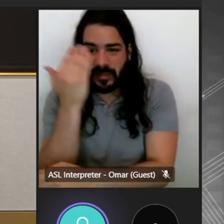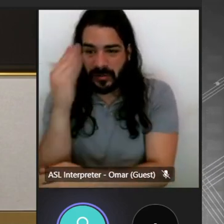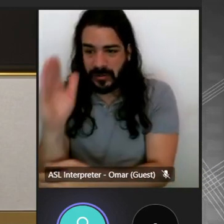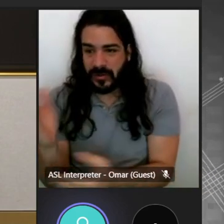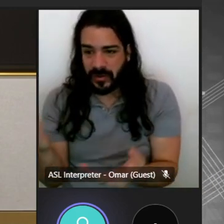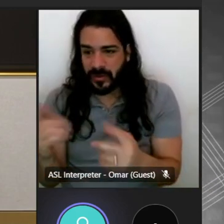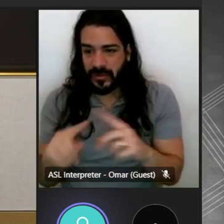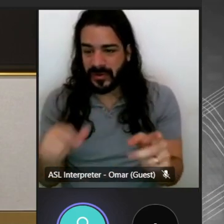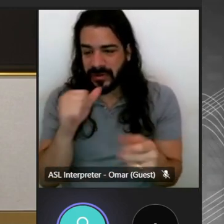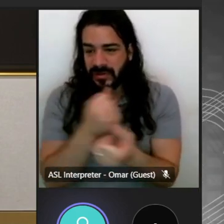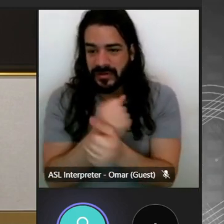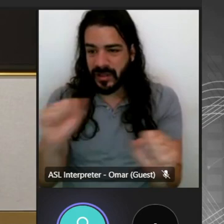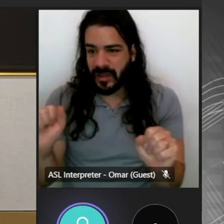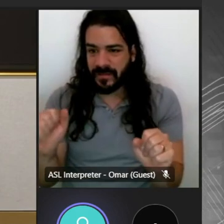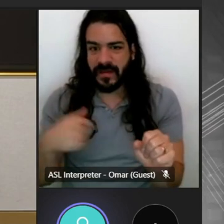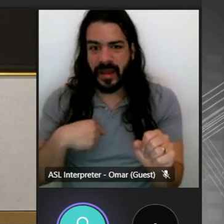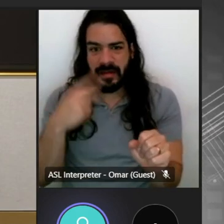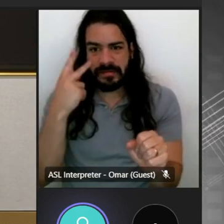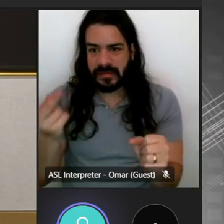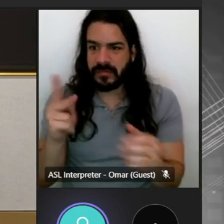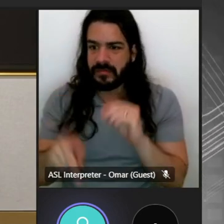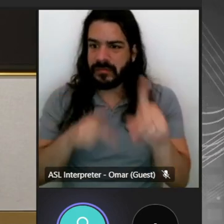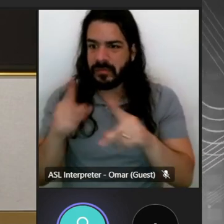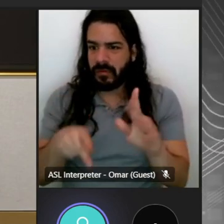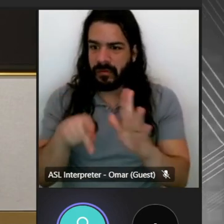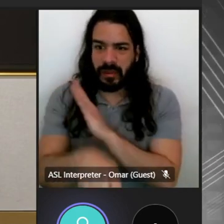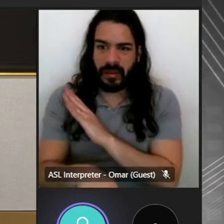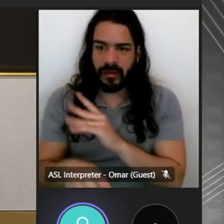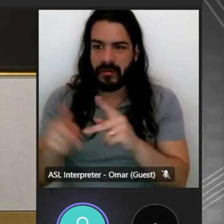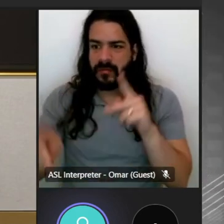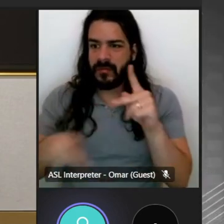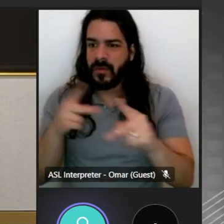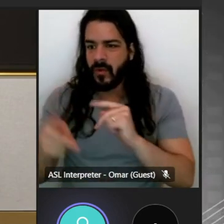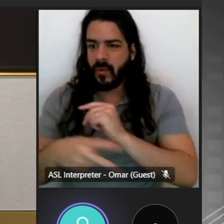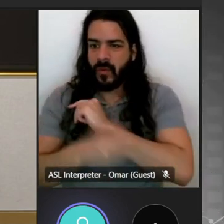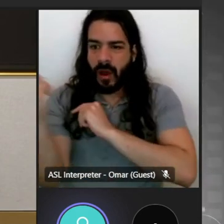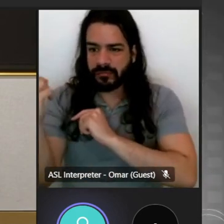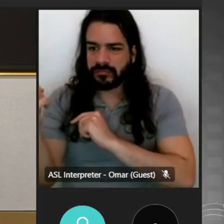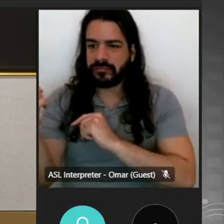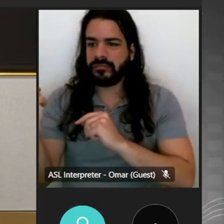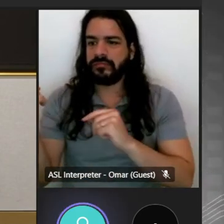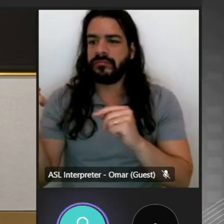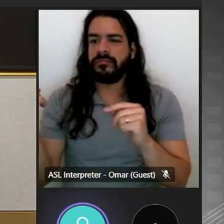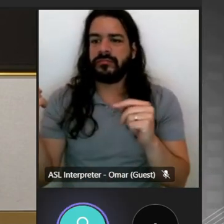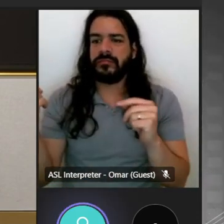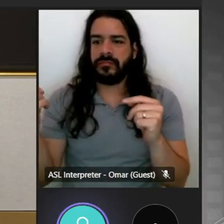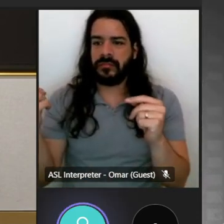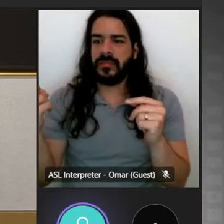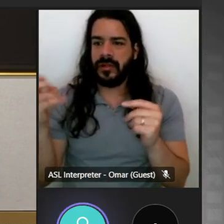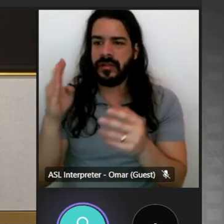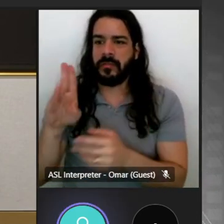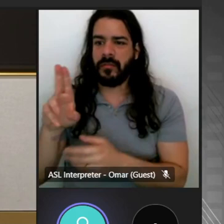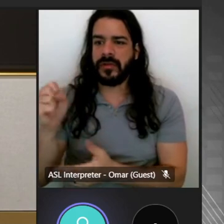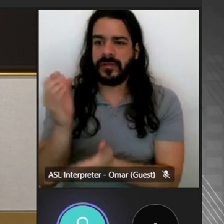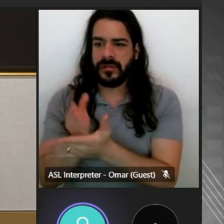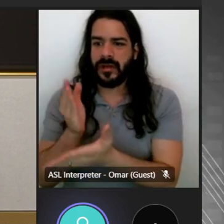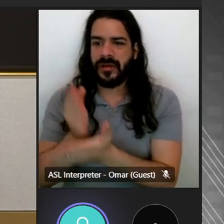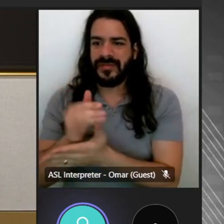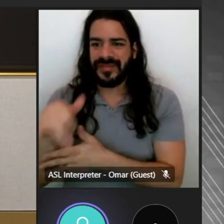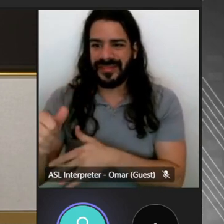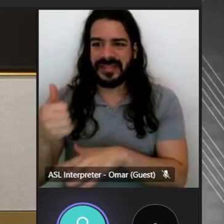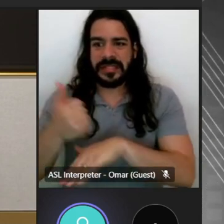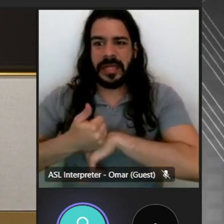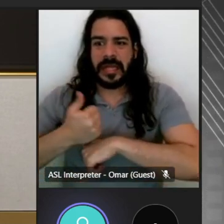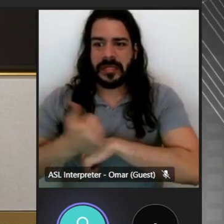and plus, with all this killings and people being robbed and everything else at the bus stops and at the train stops,